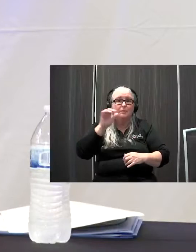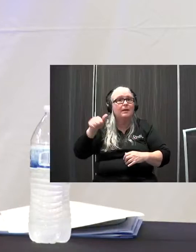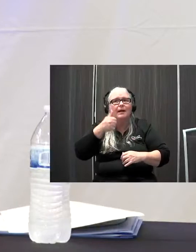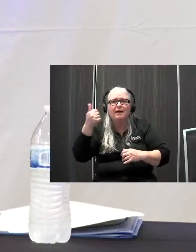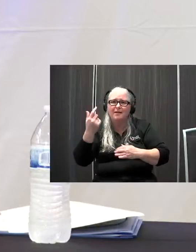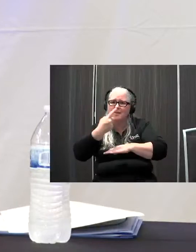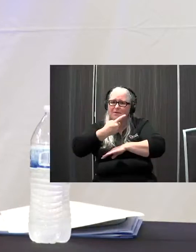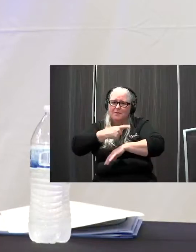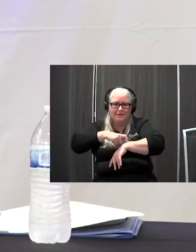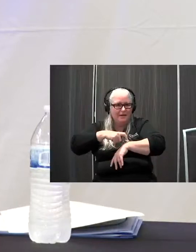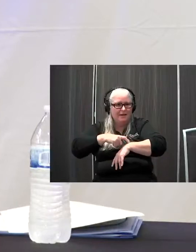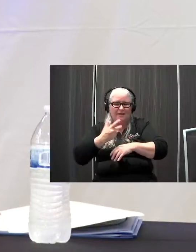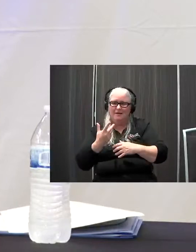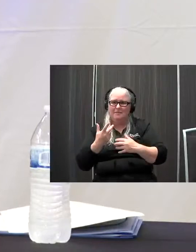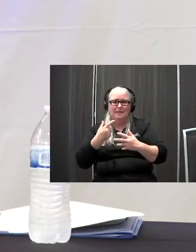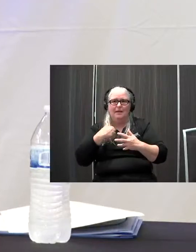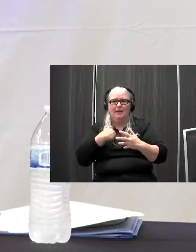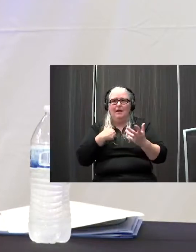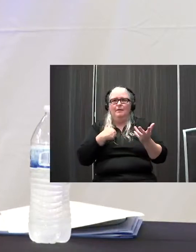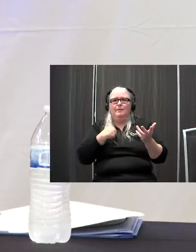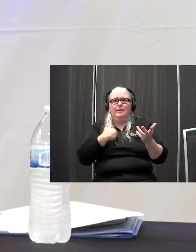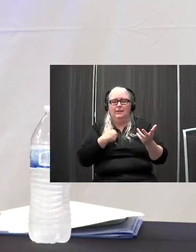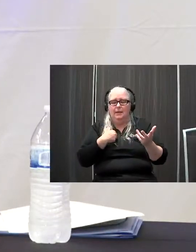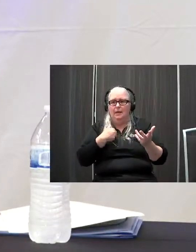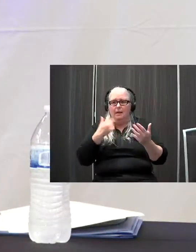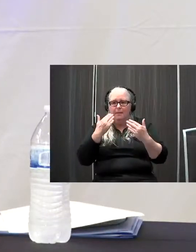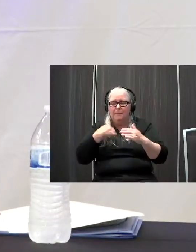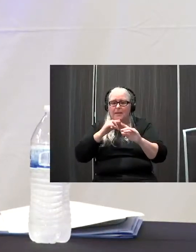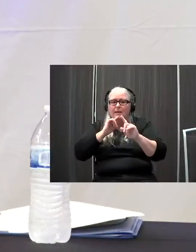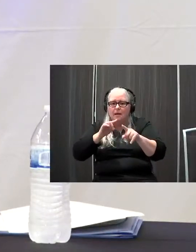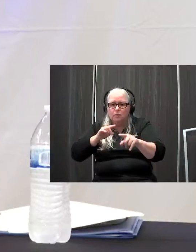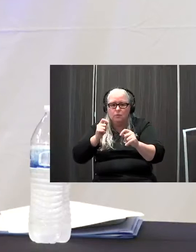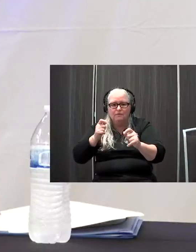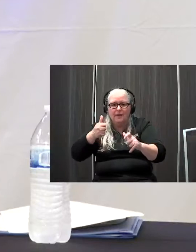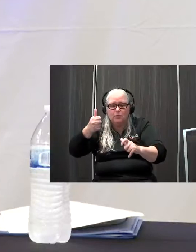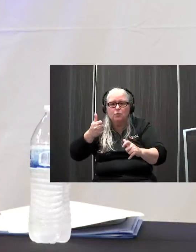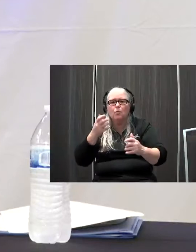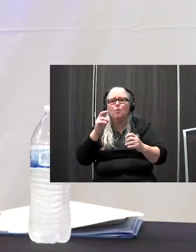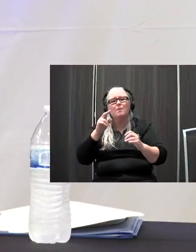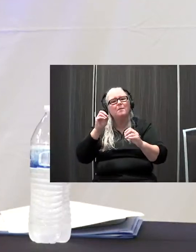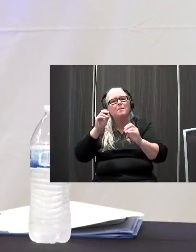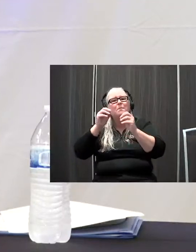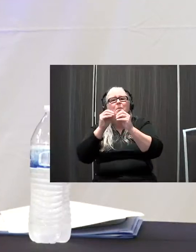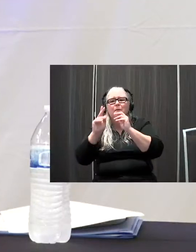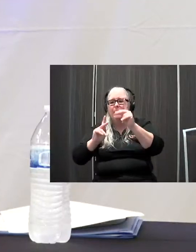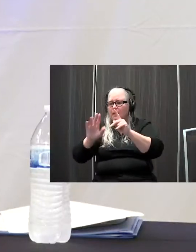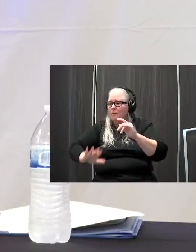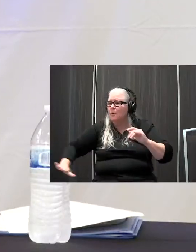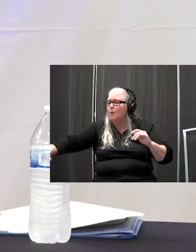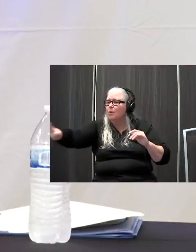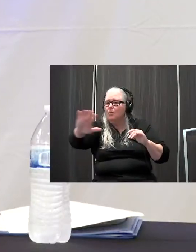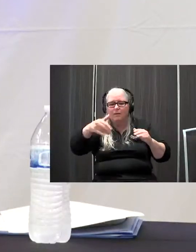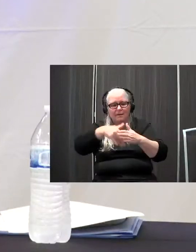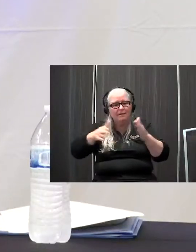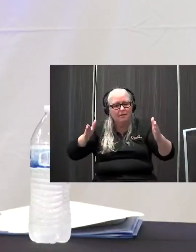where I'm not in that space, so I might answer him quicker. Right. Or there might be more people in the home, so if we have